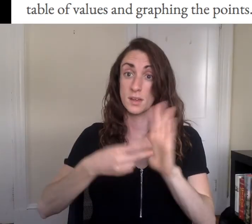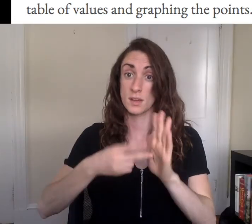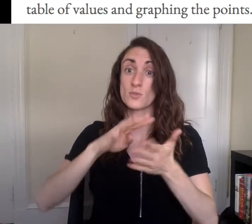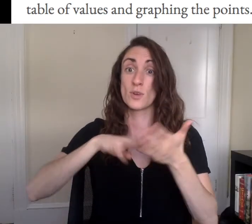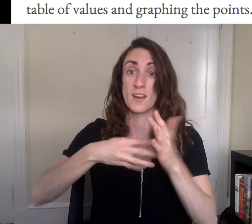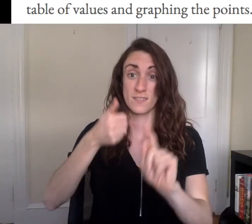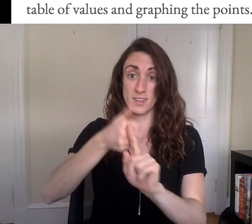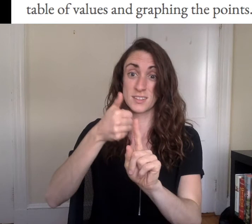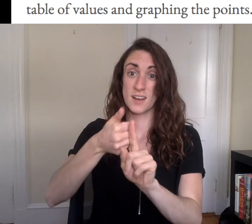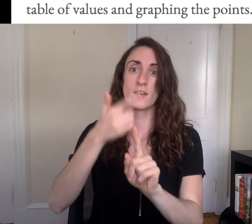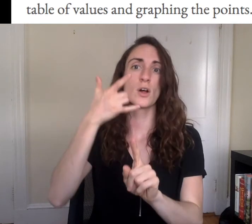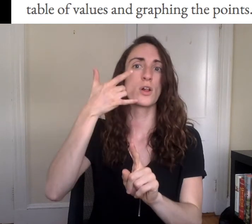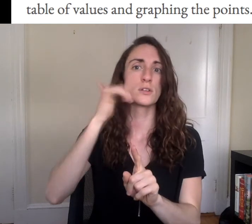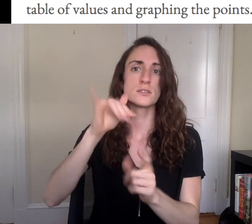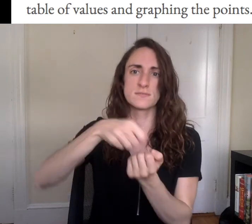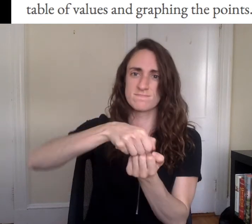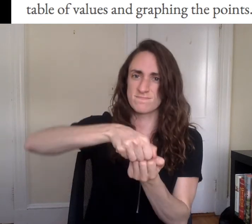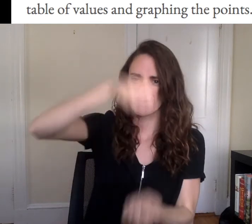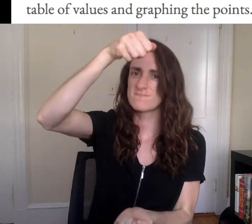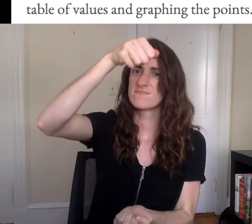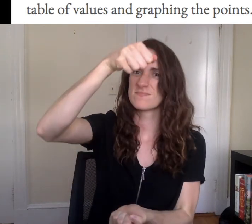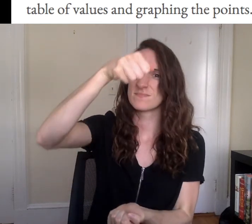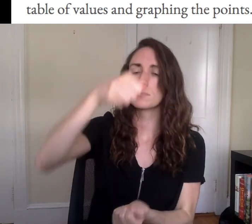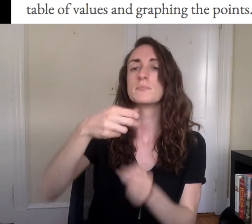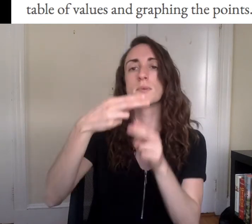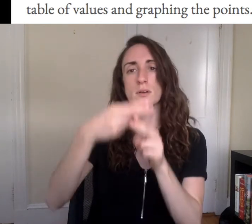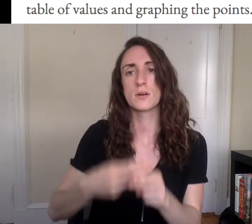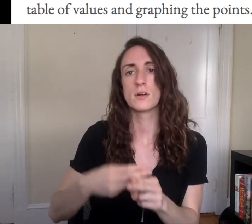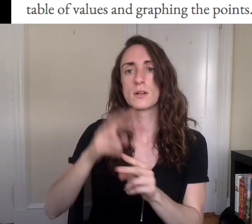So the parent function here has been vertically stretched.